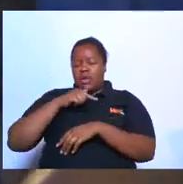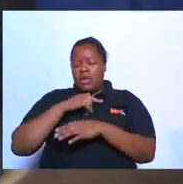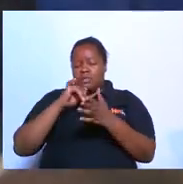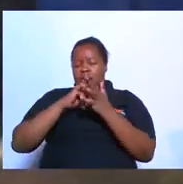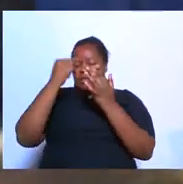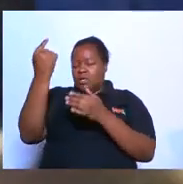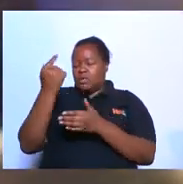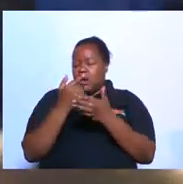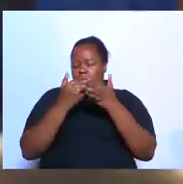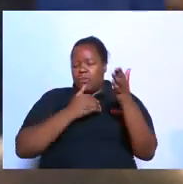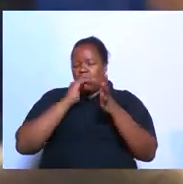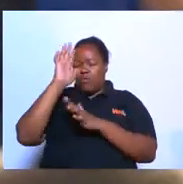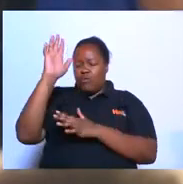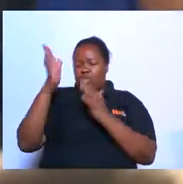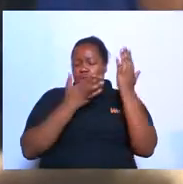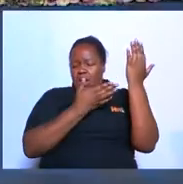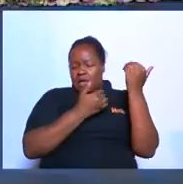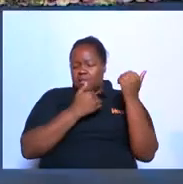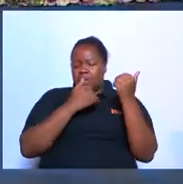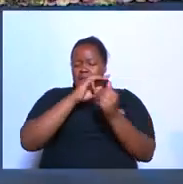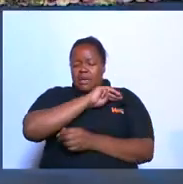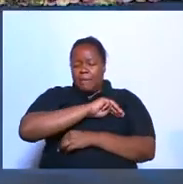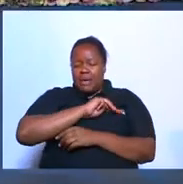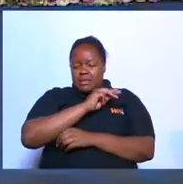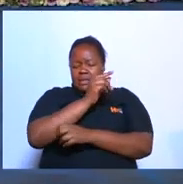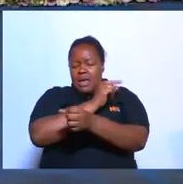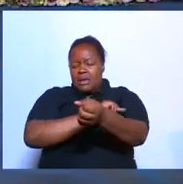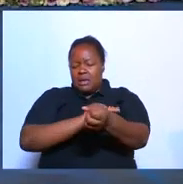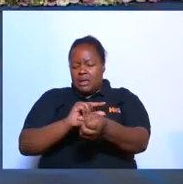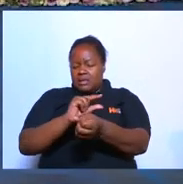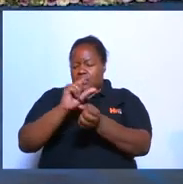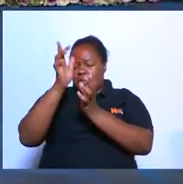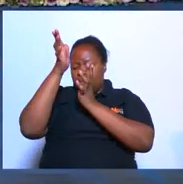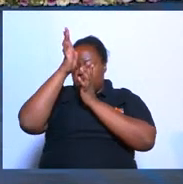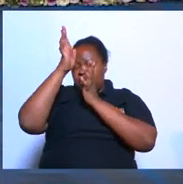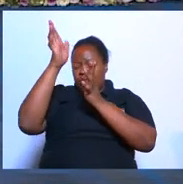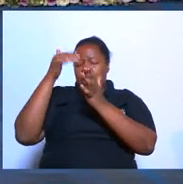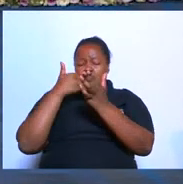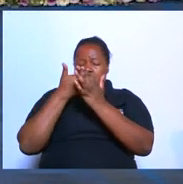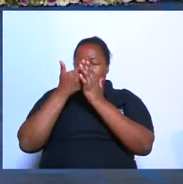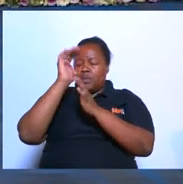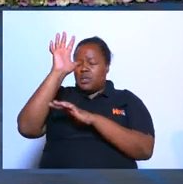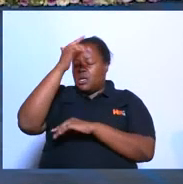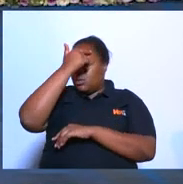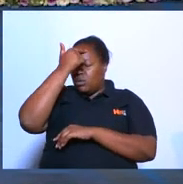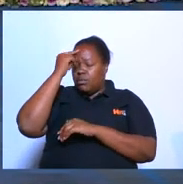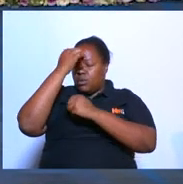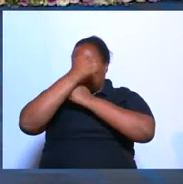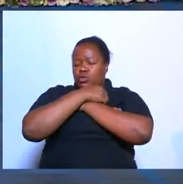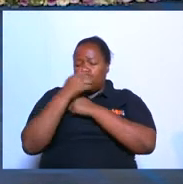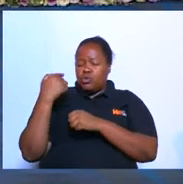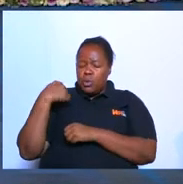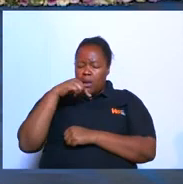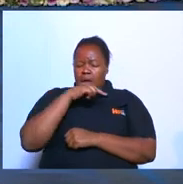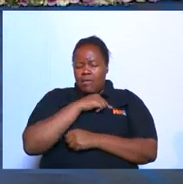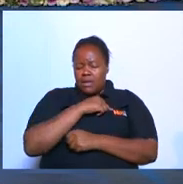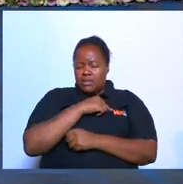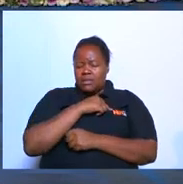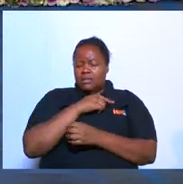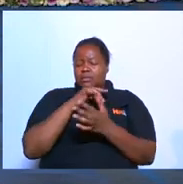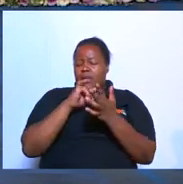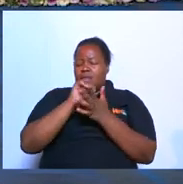you expecting mercy and Grace father we thank you because you love us to the extent that we